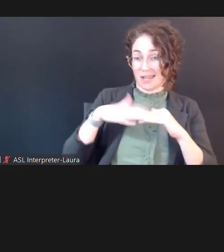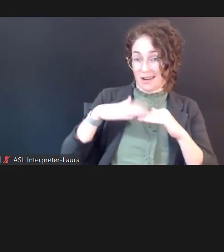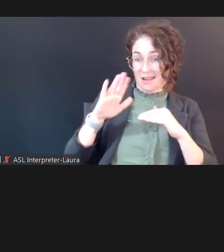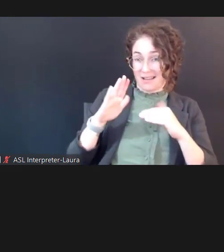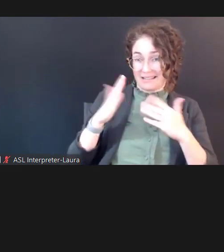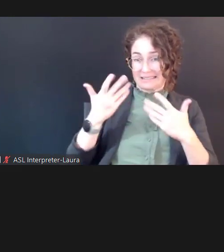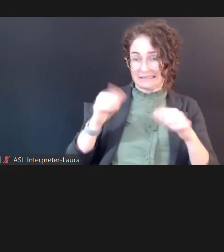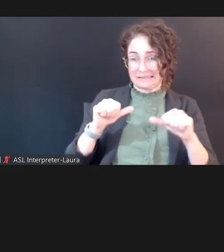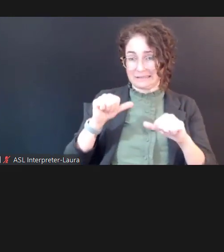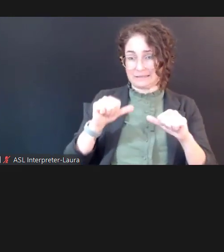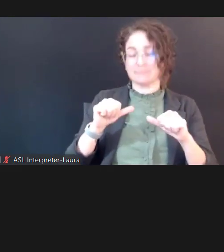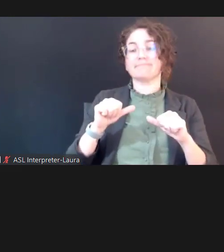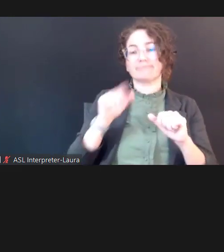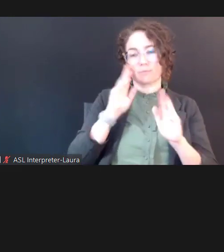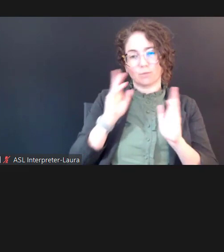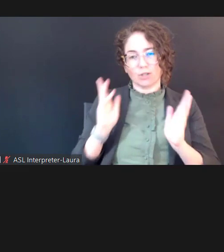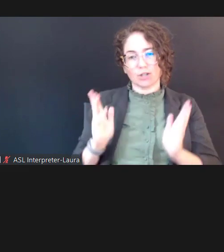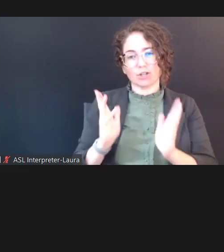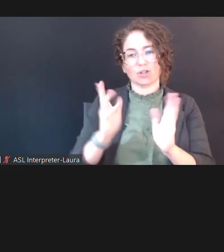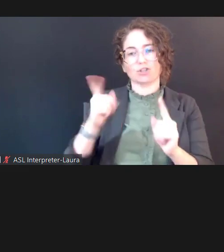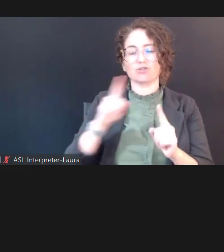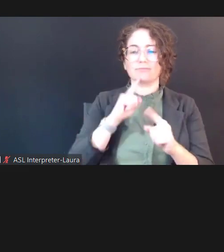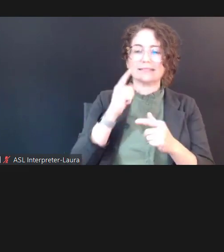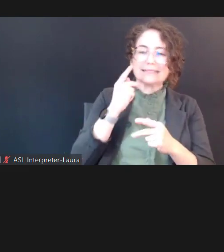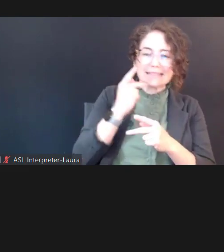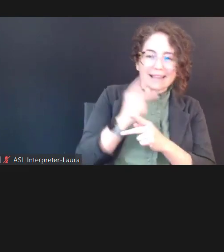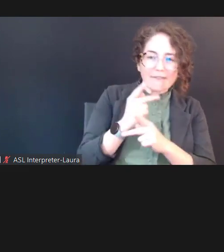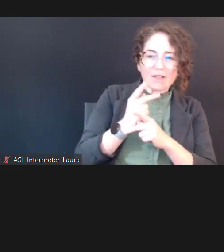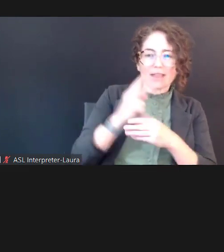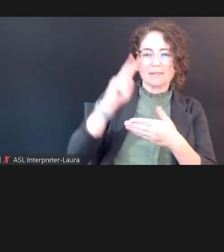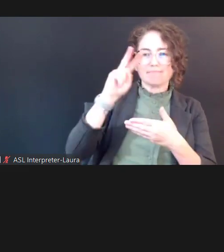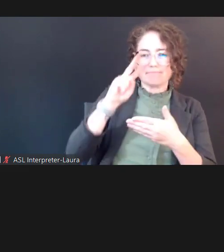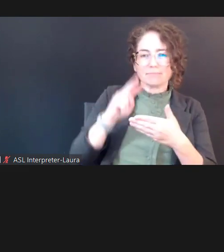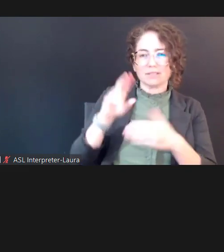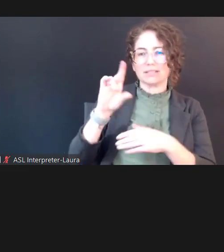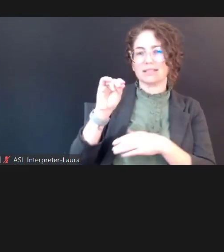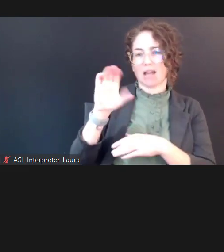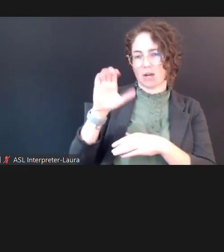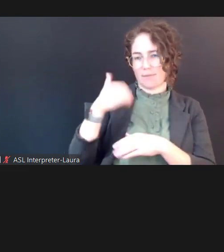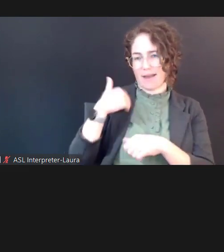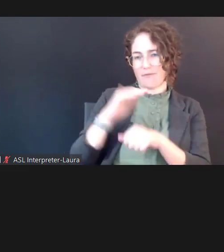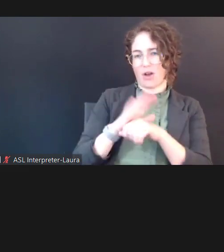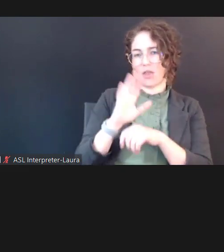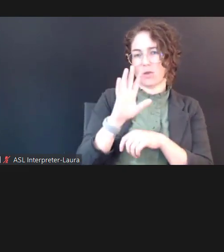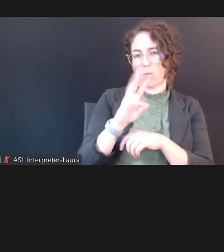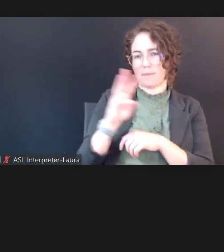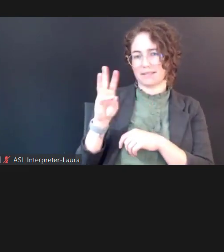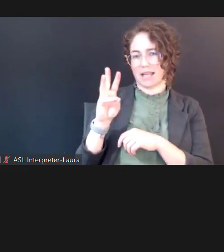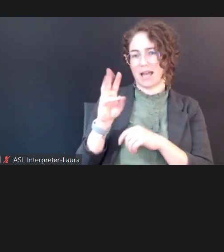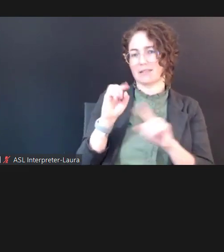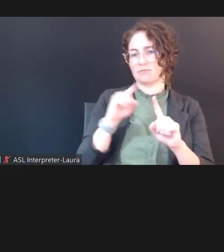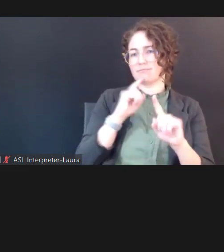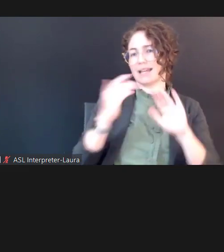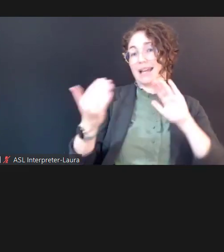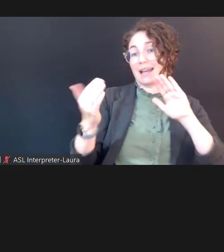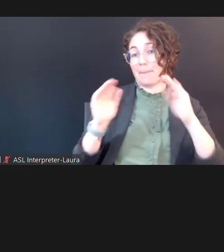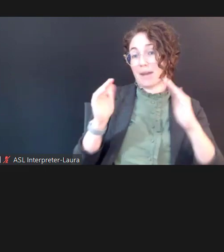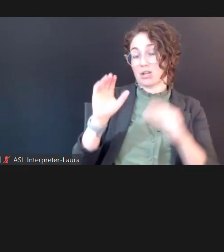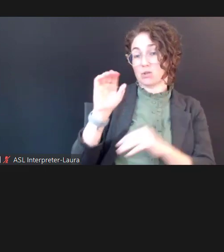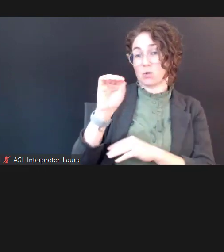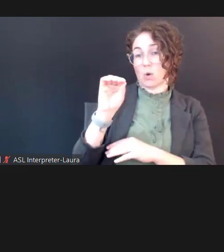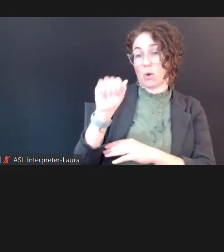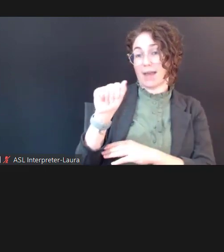older, we encourage you to carefully review a document we have on our website, which compares